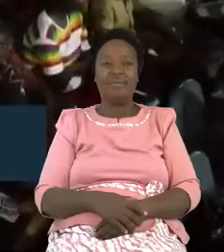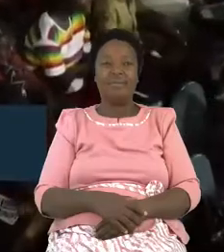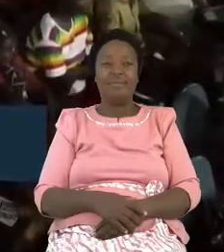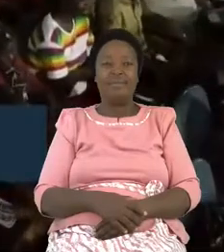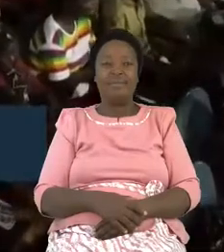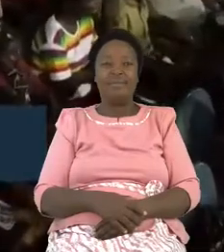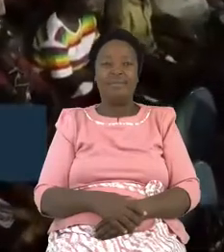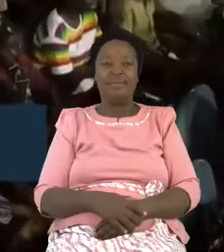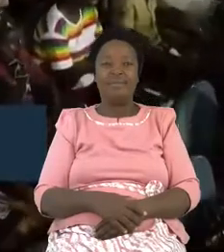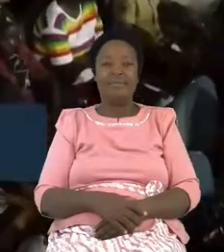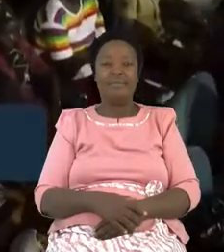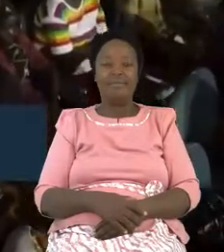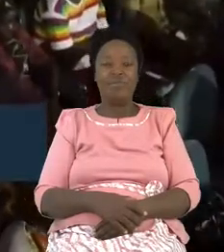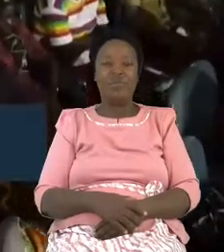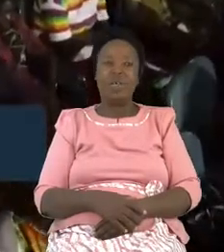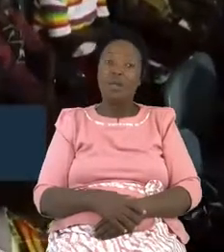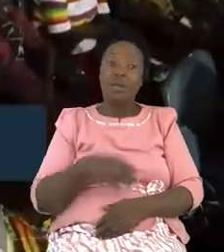Let's hurry up.